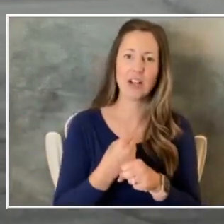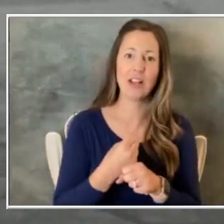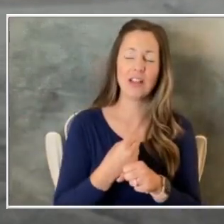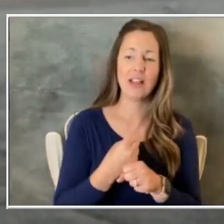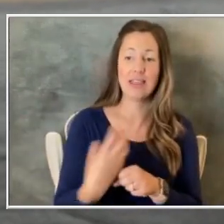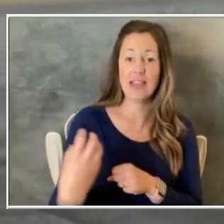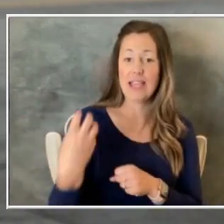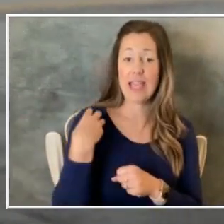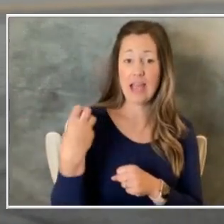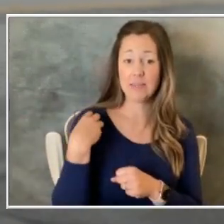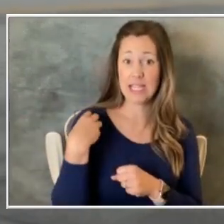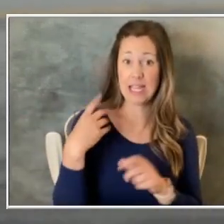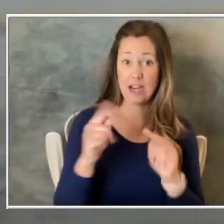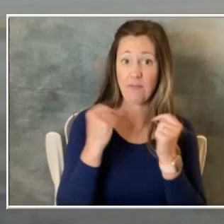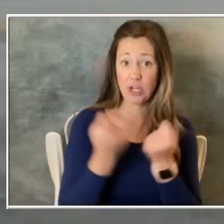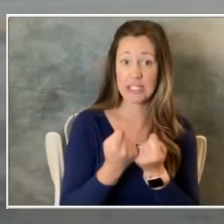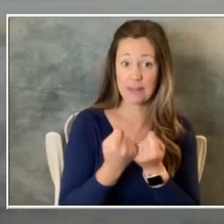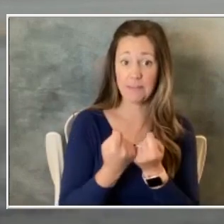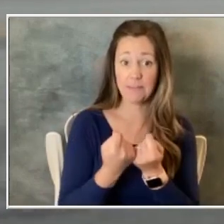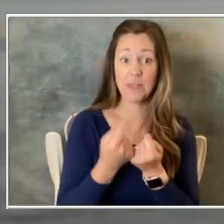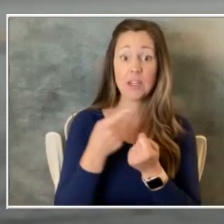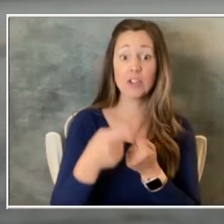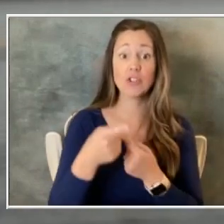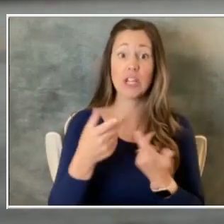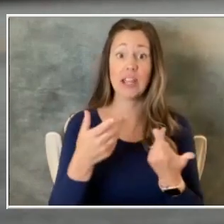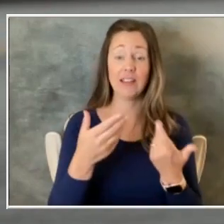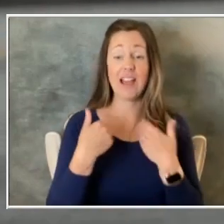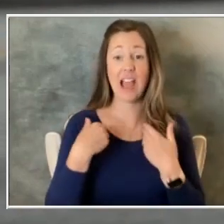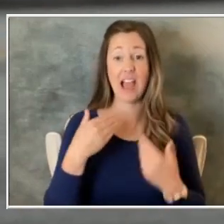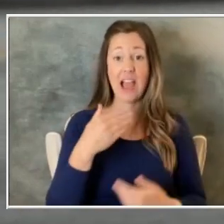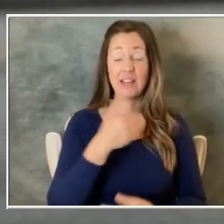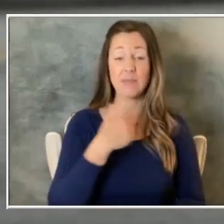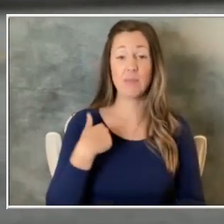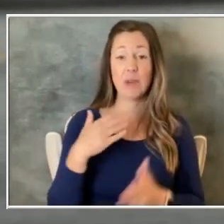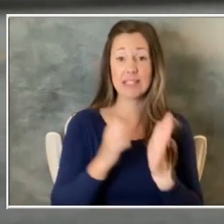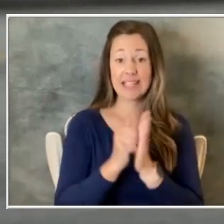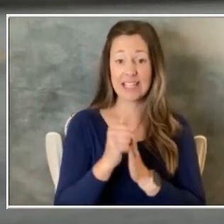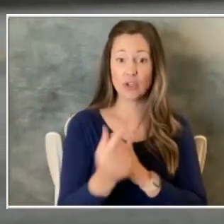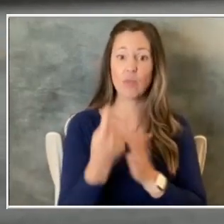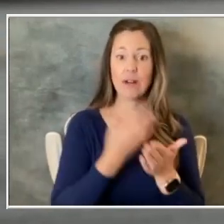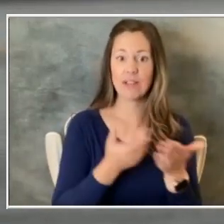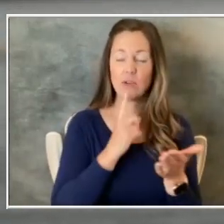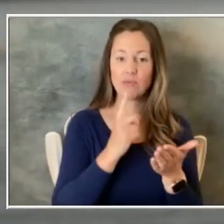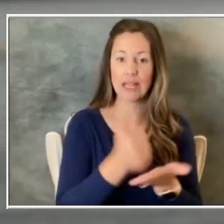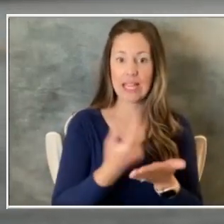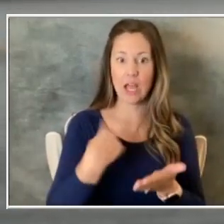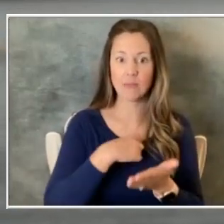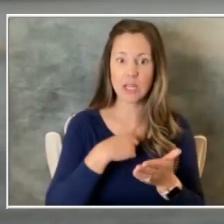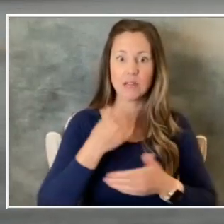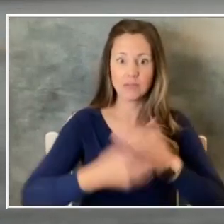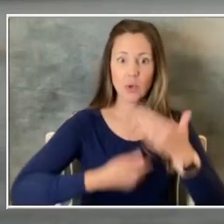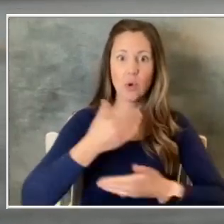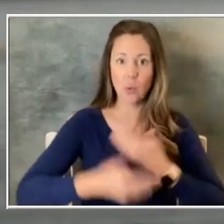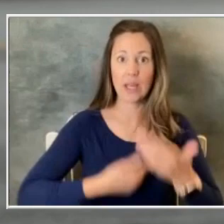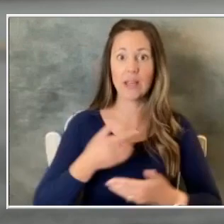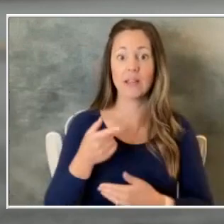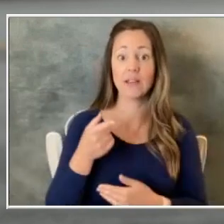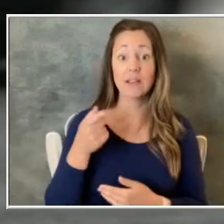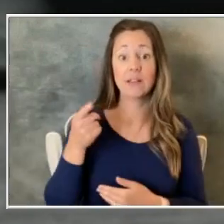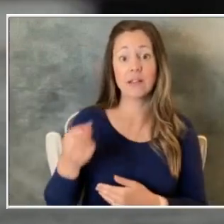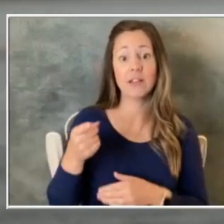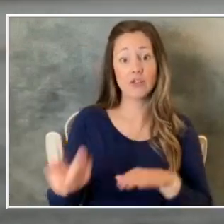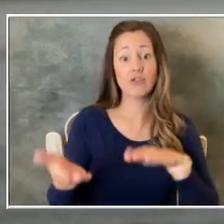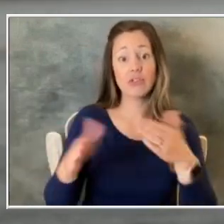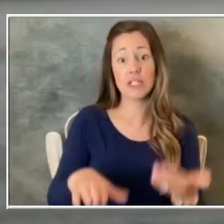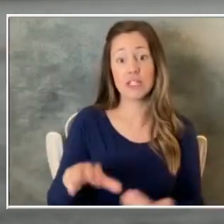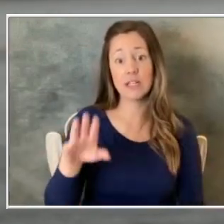me, but she was battling breast cancer, and that's one of the things that kept us going through our ride. She died in